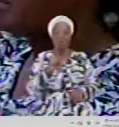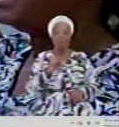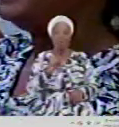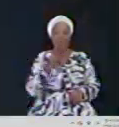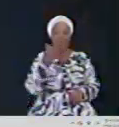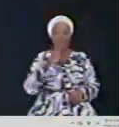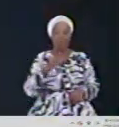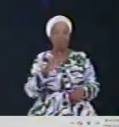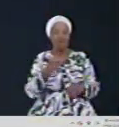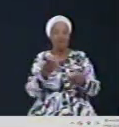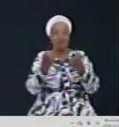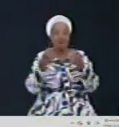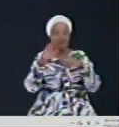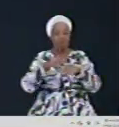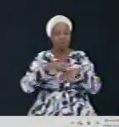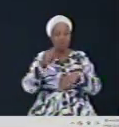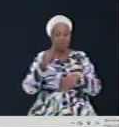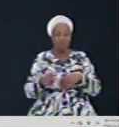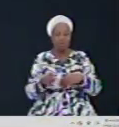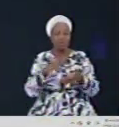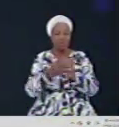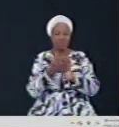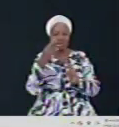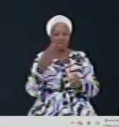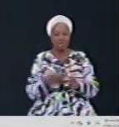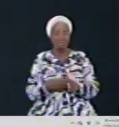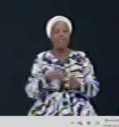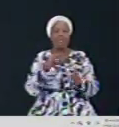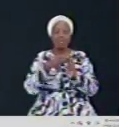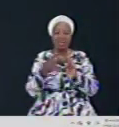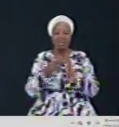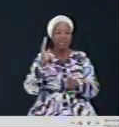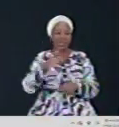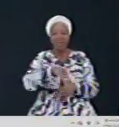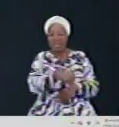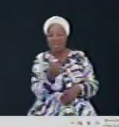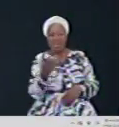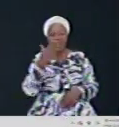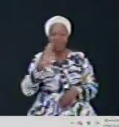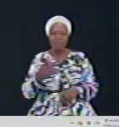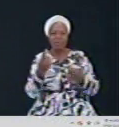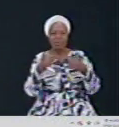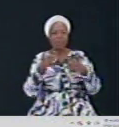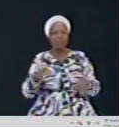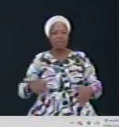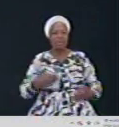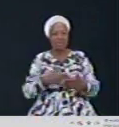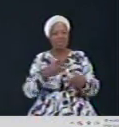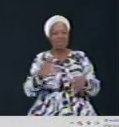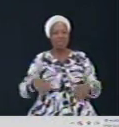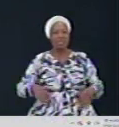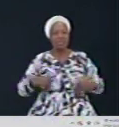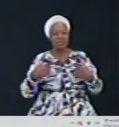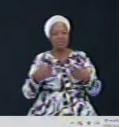thee. Neither shall any plague come near thy dwelling. In verse